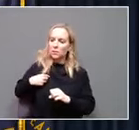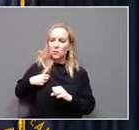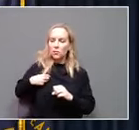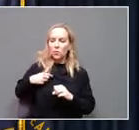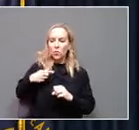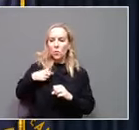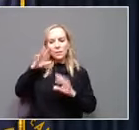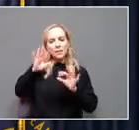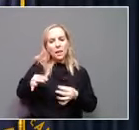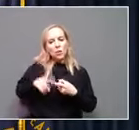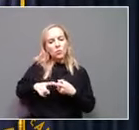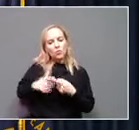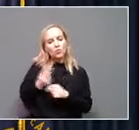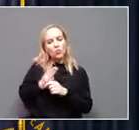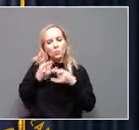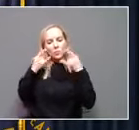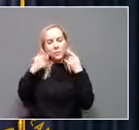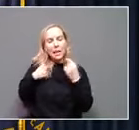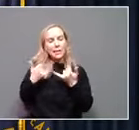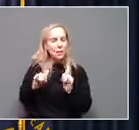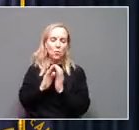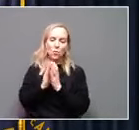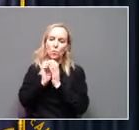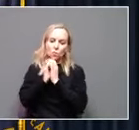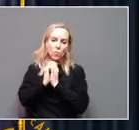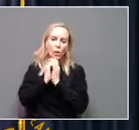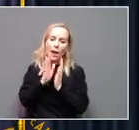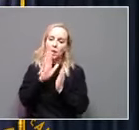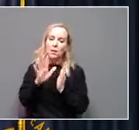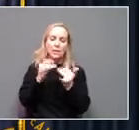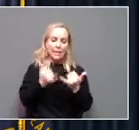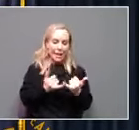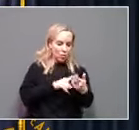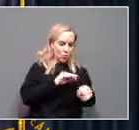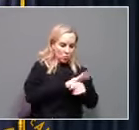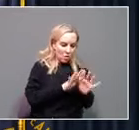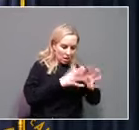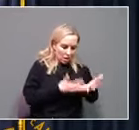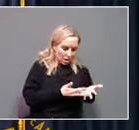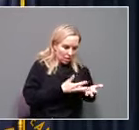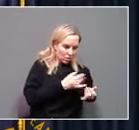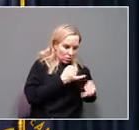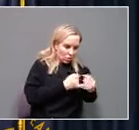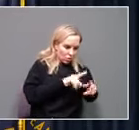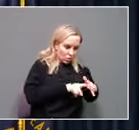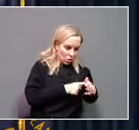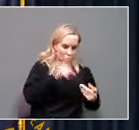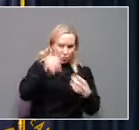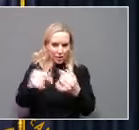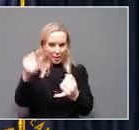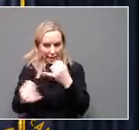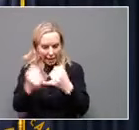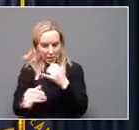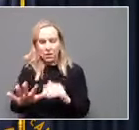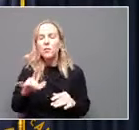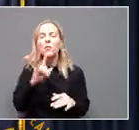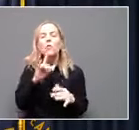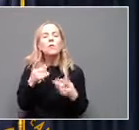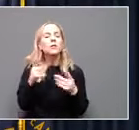So I pray we're moving from pandemic to endemic, but we got to be strong enough and ready for whatever it throws at